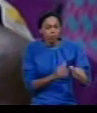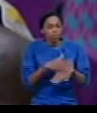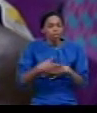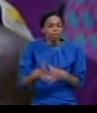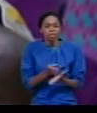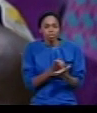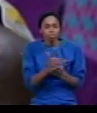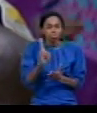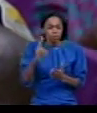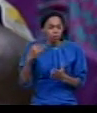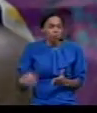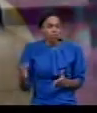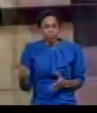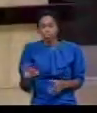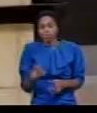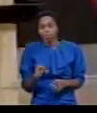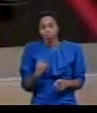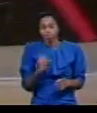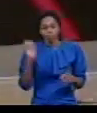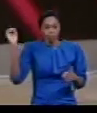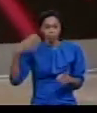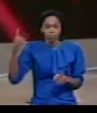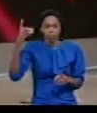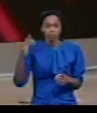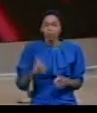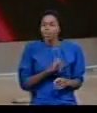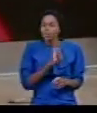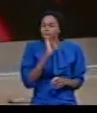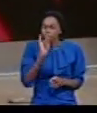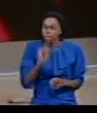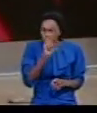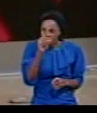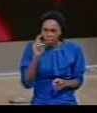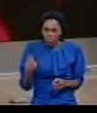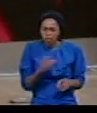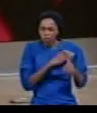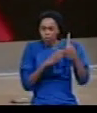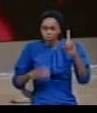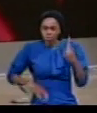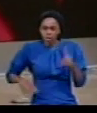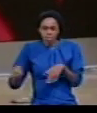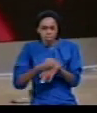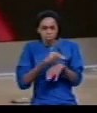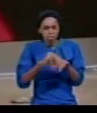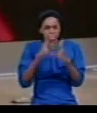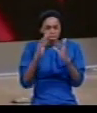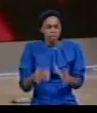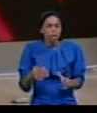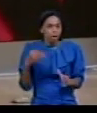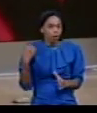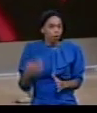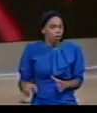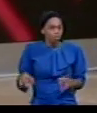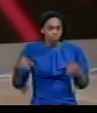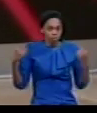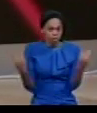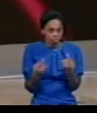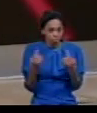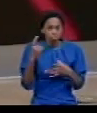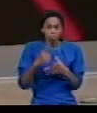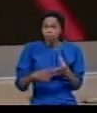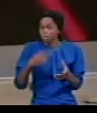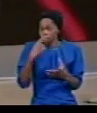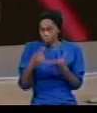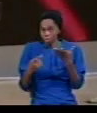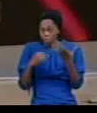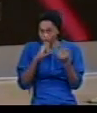grace of God is therefore Christ, the minister of sin. What was sin is what you